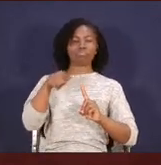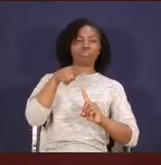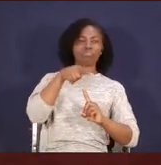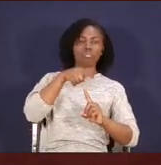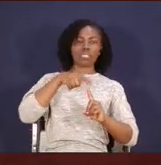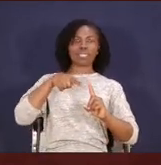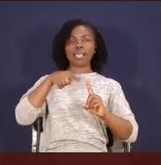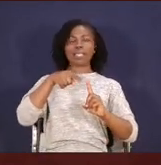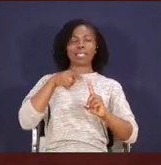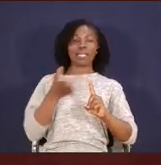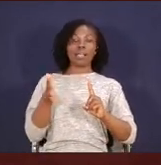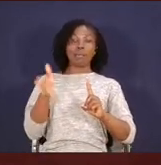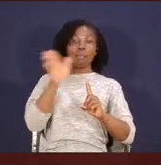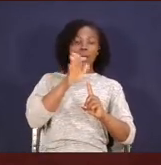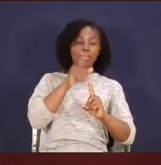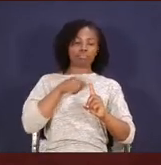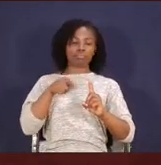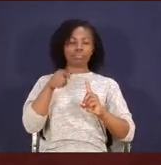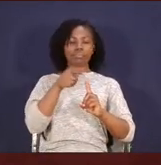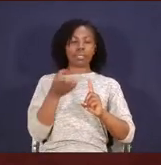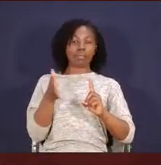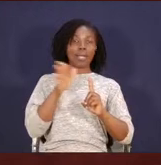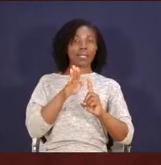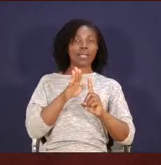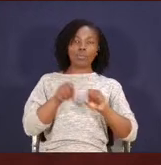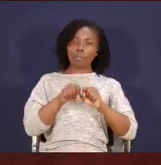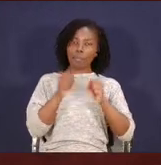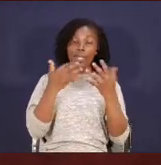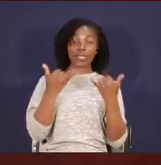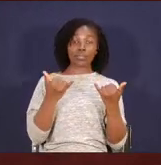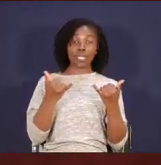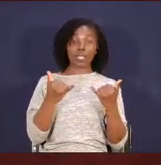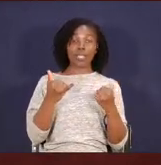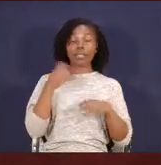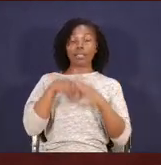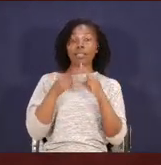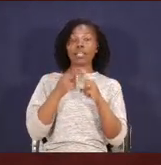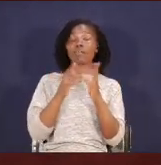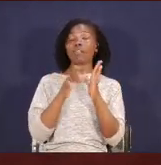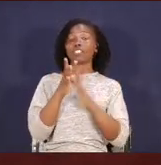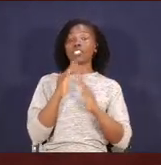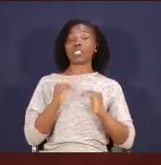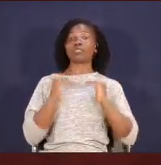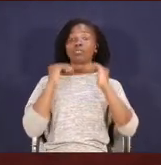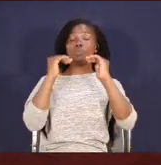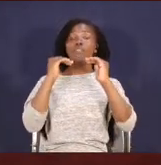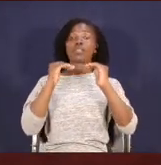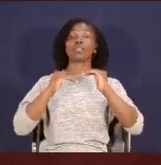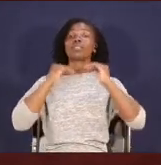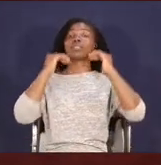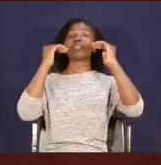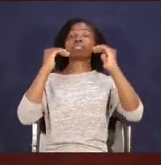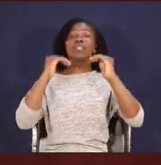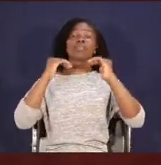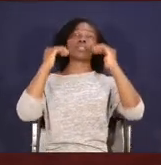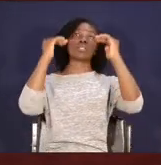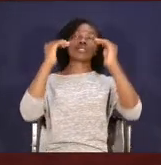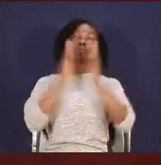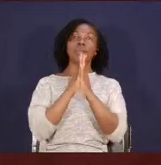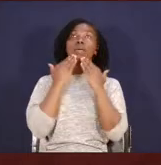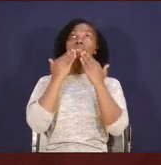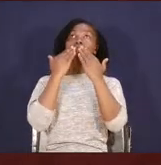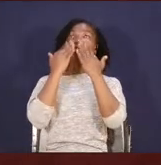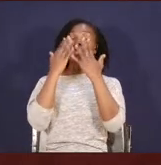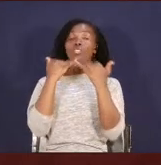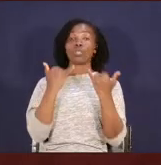And I release your people, my God, to move to the next level and the next level and the next level. So thank you so